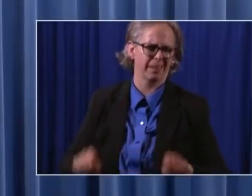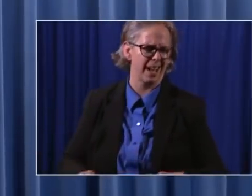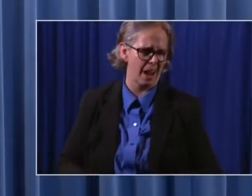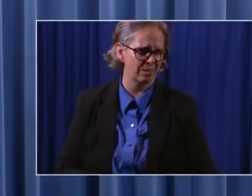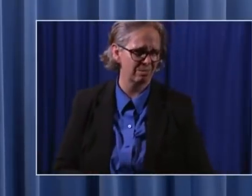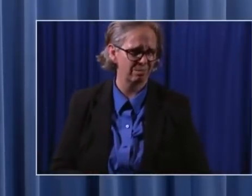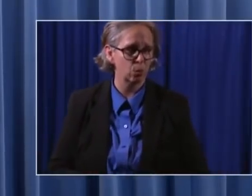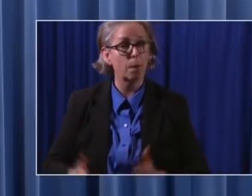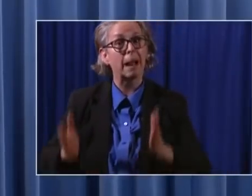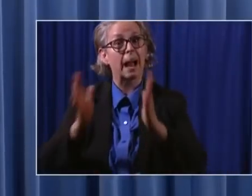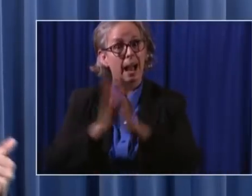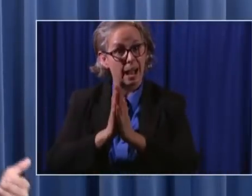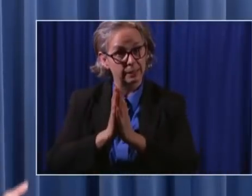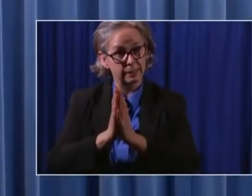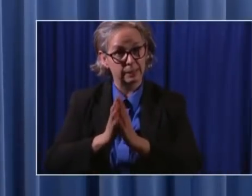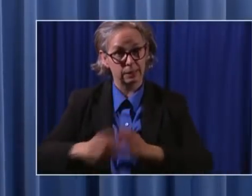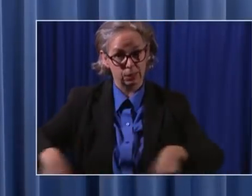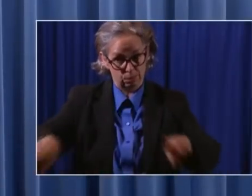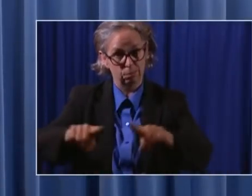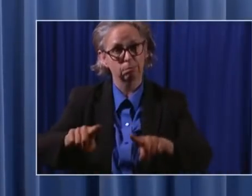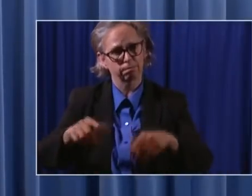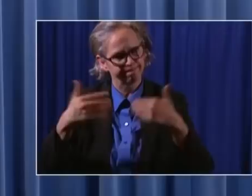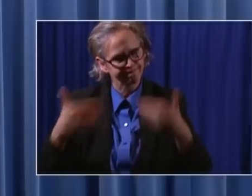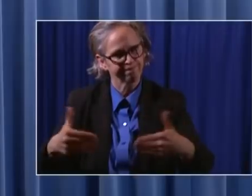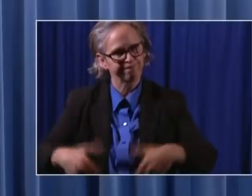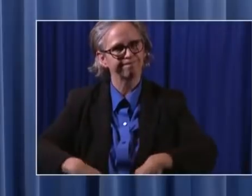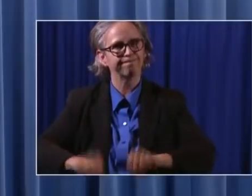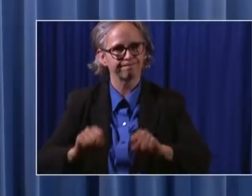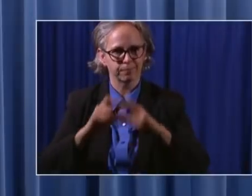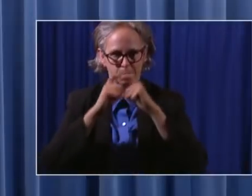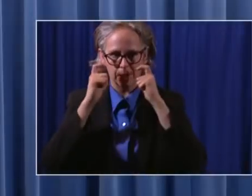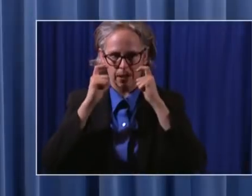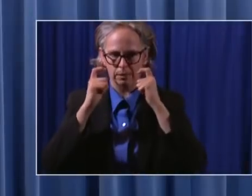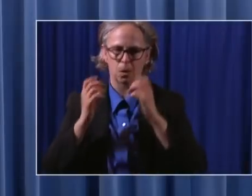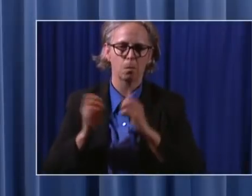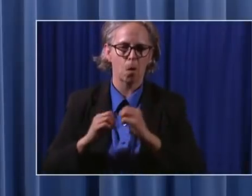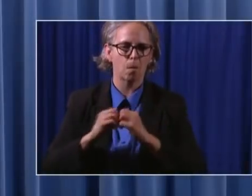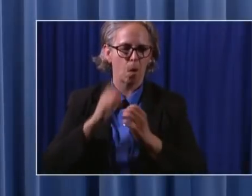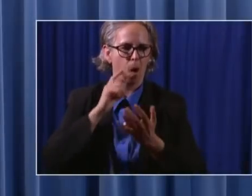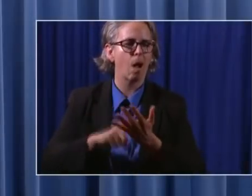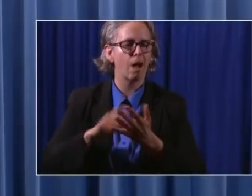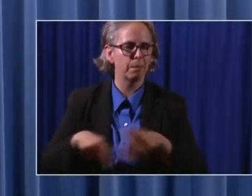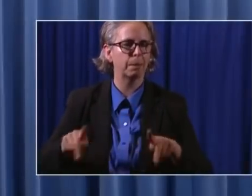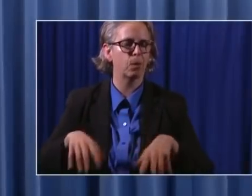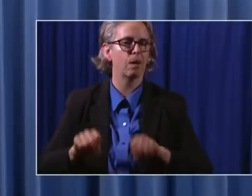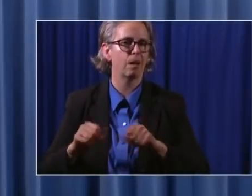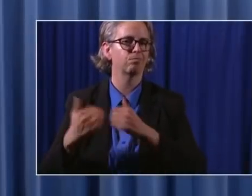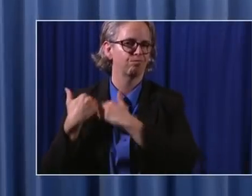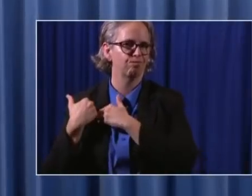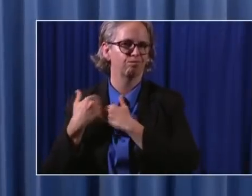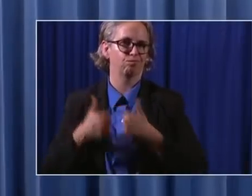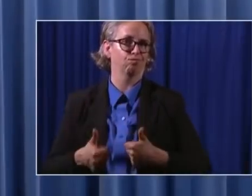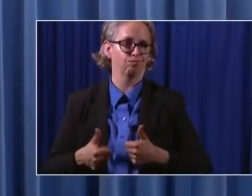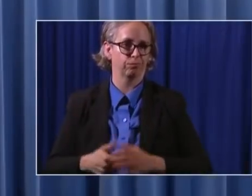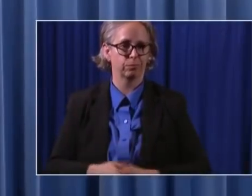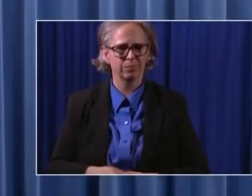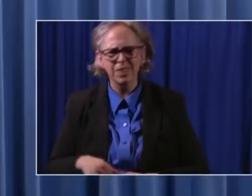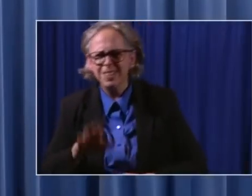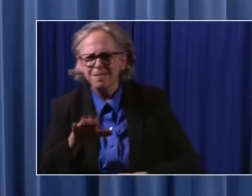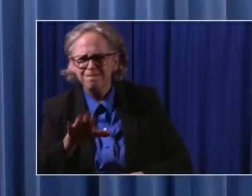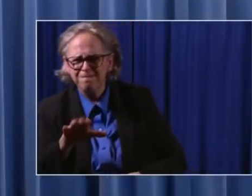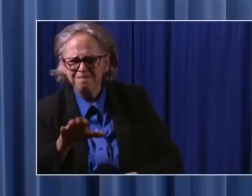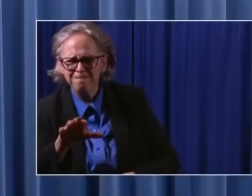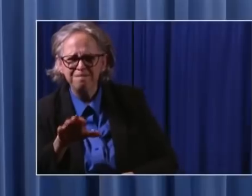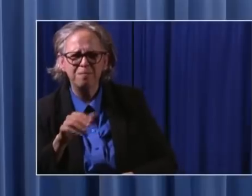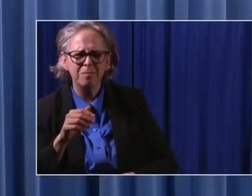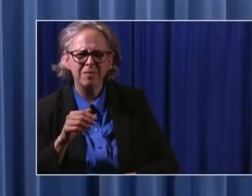do it. And I think we're starting to see some certainly movement in that direction. What's the